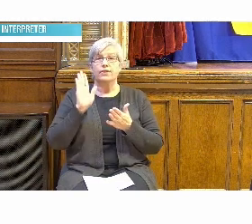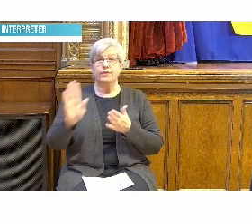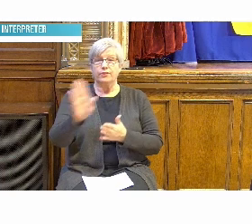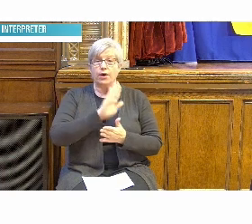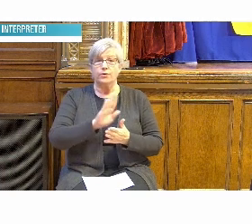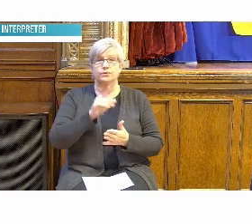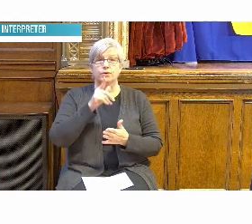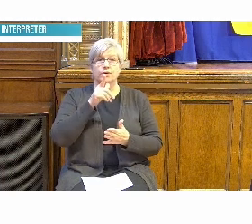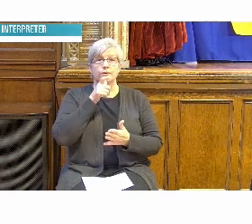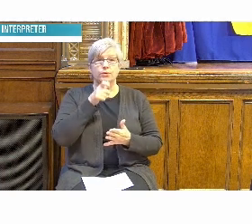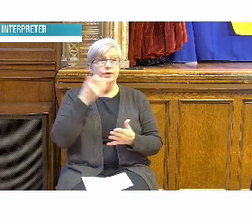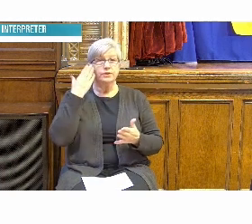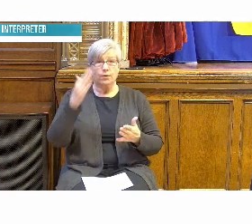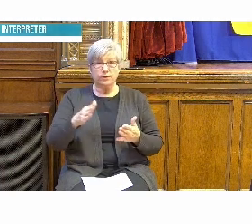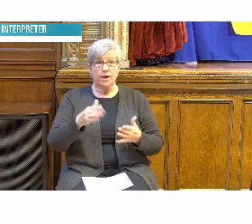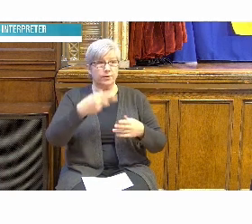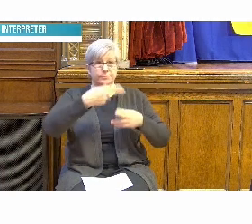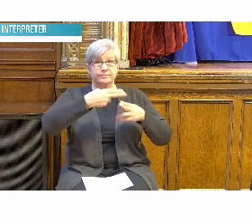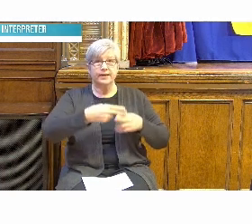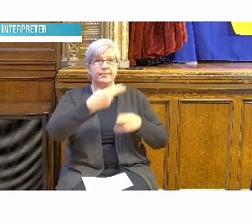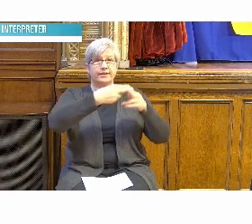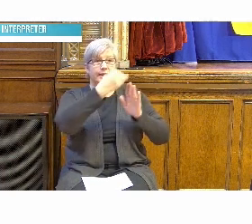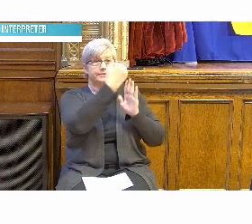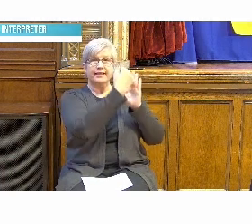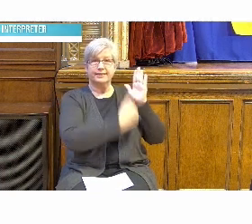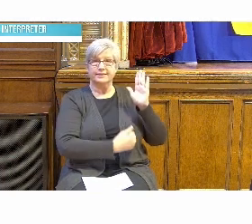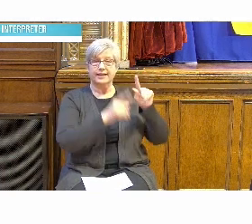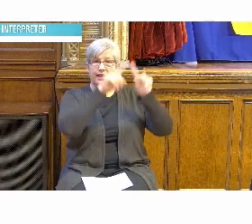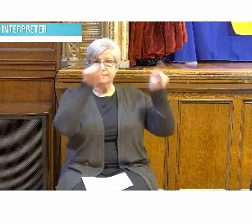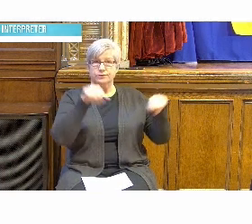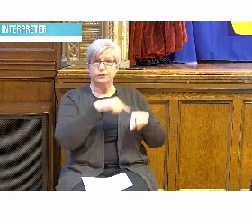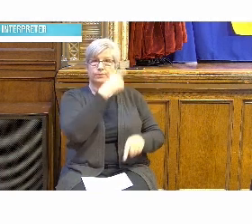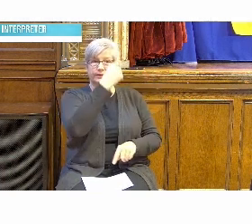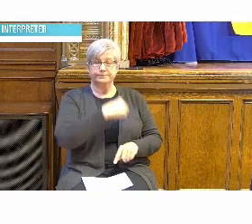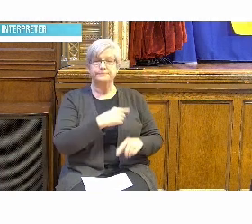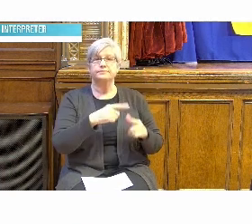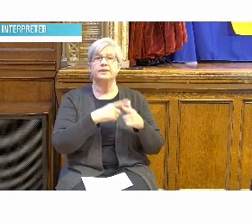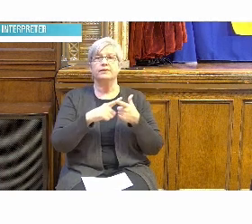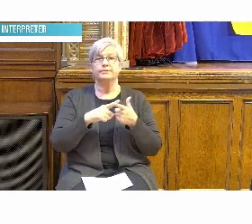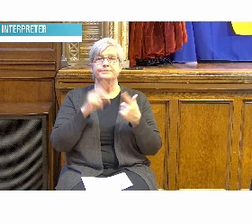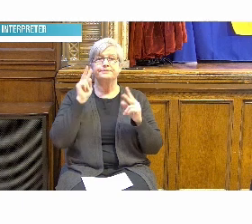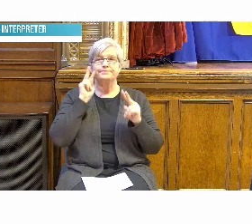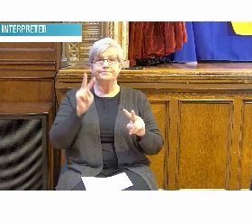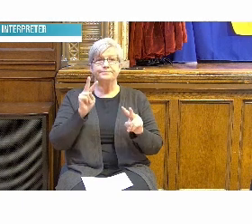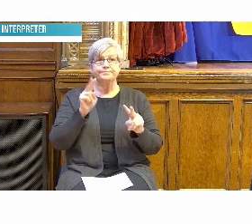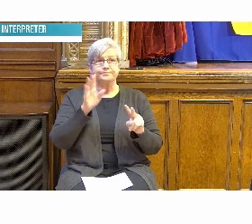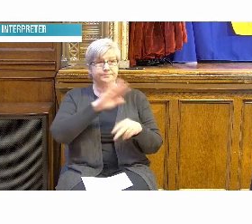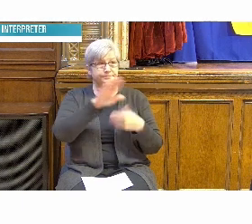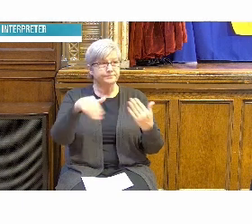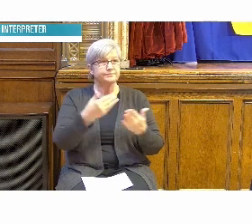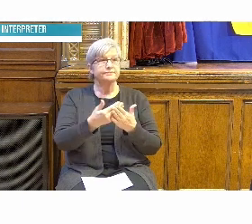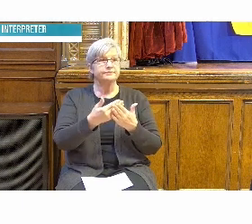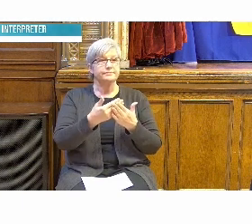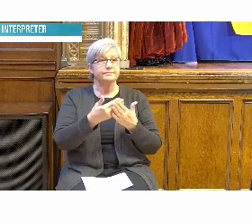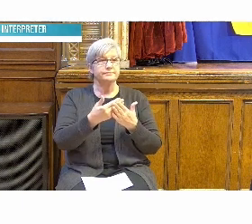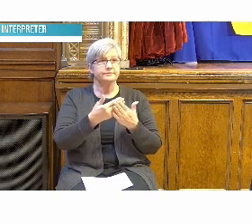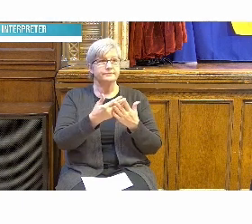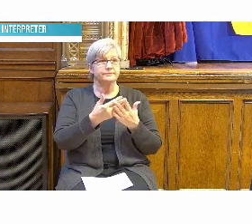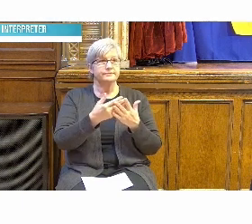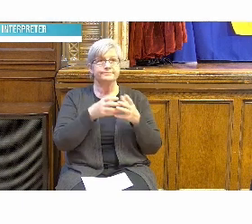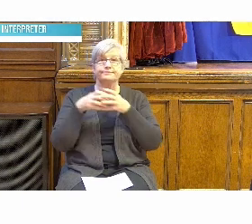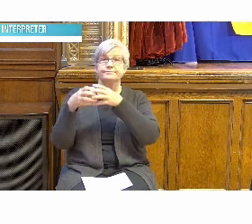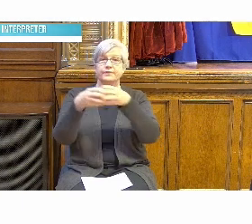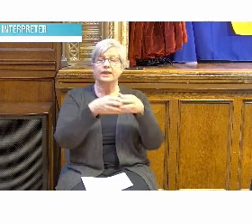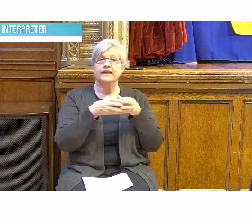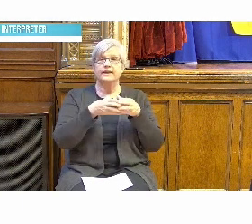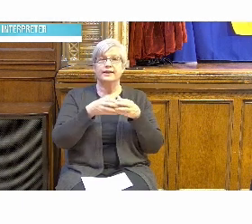who the commissioners are, their names are on the screen, and we look forward to you all coming or traveling with us. We will be